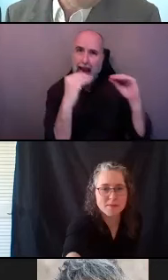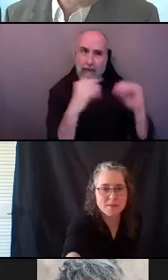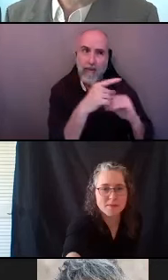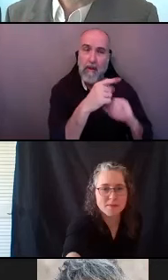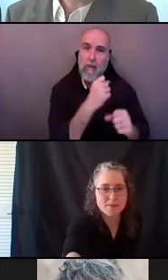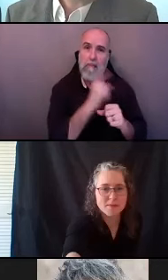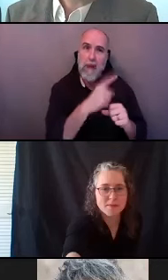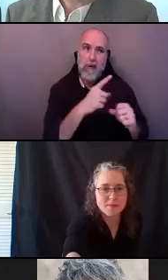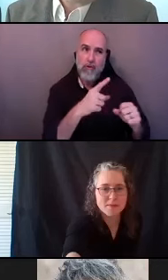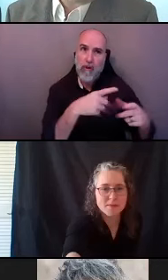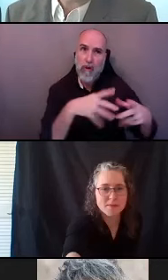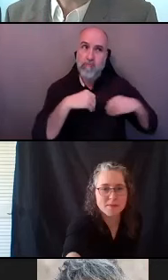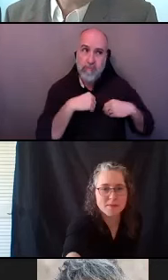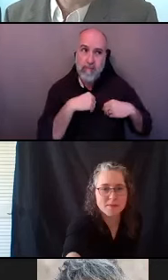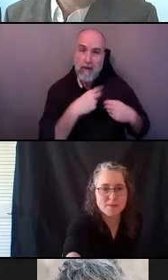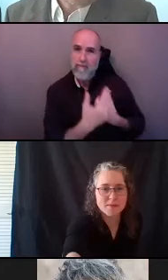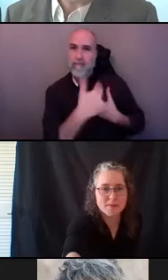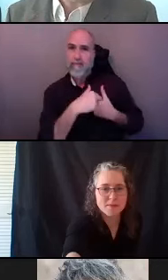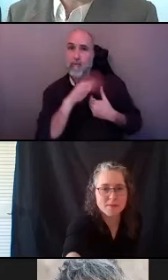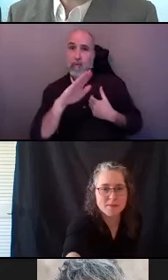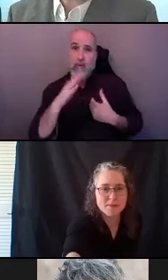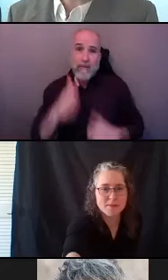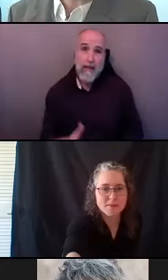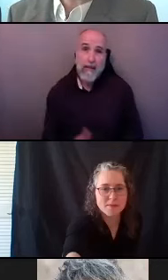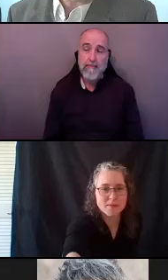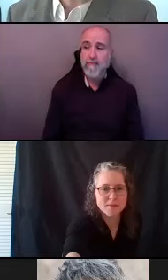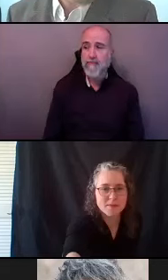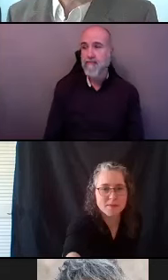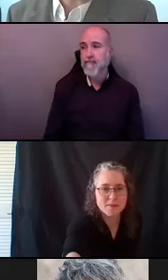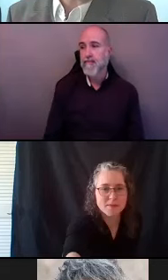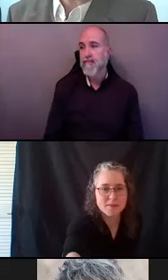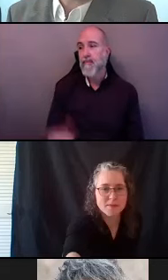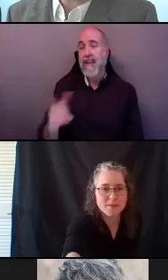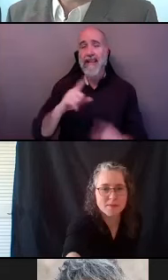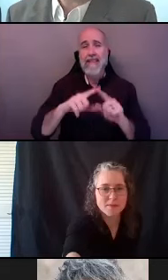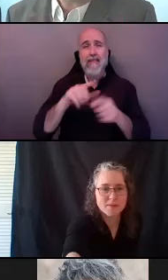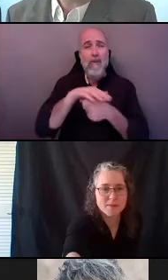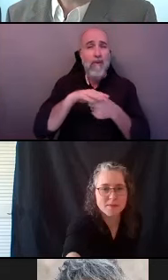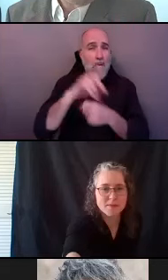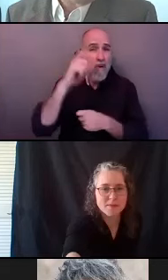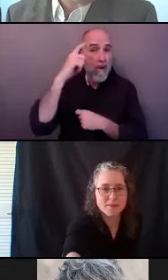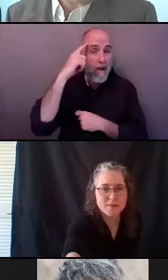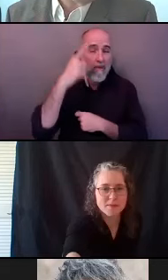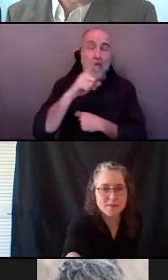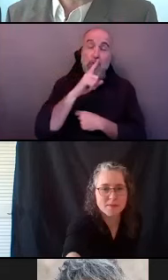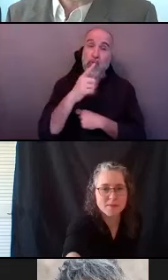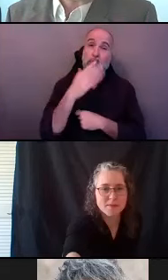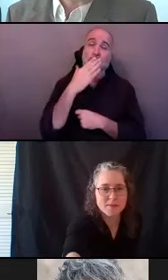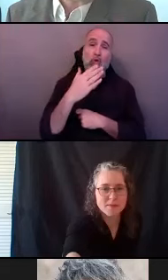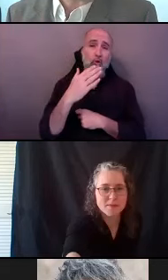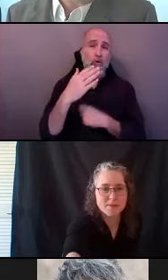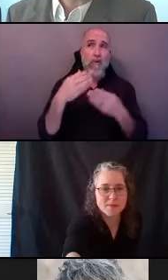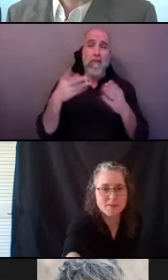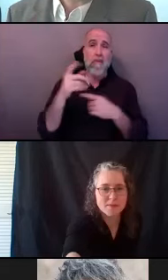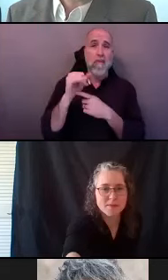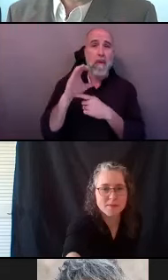on your side. As far as municipalities go, this is good public policy for your community. And I've talked briefly